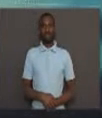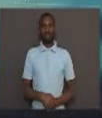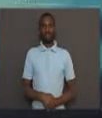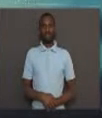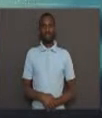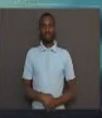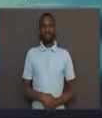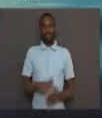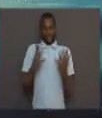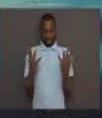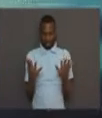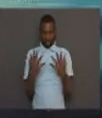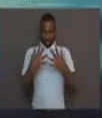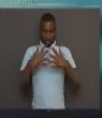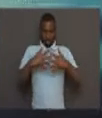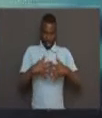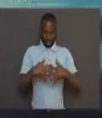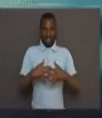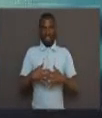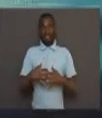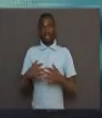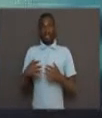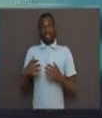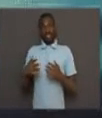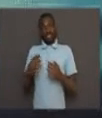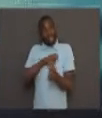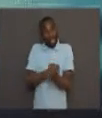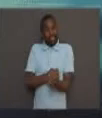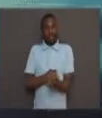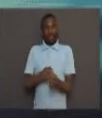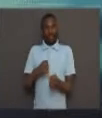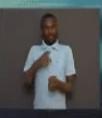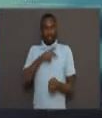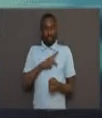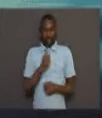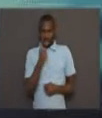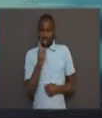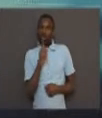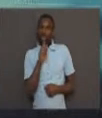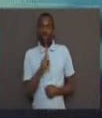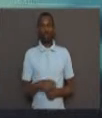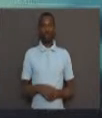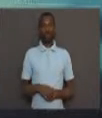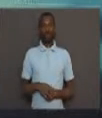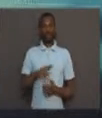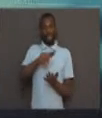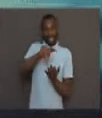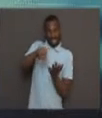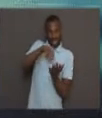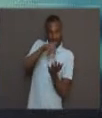nucleus, binding energy is one of the properties that determines